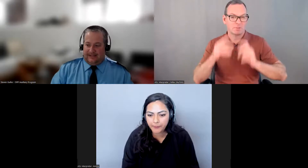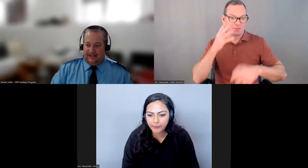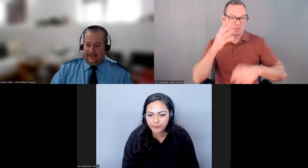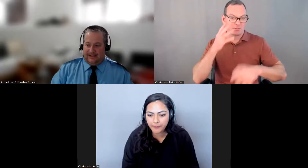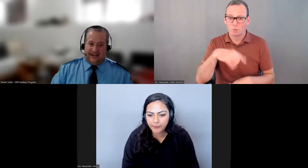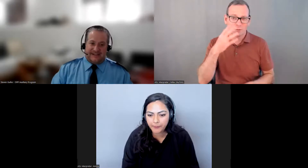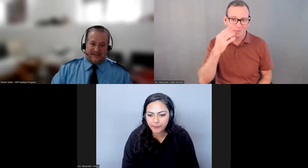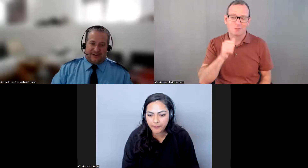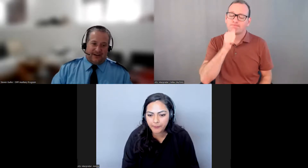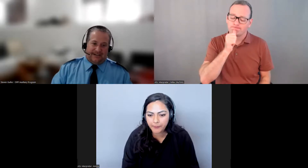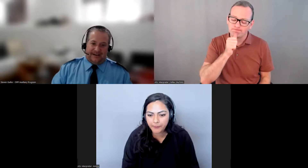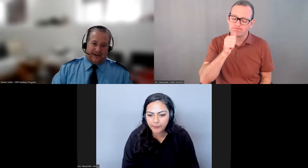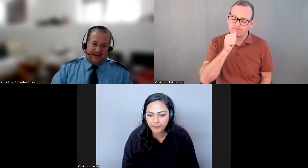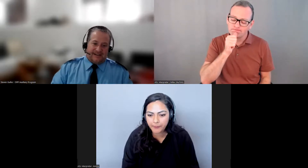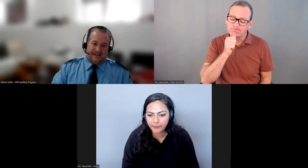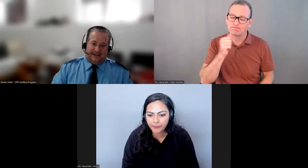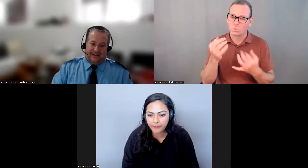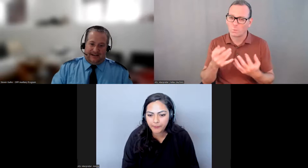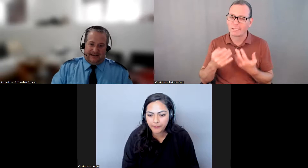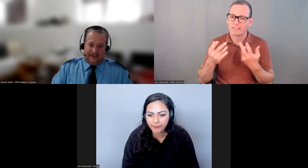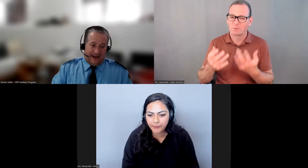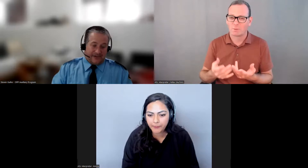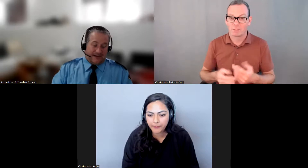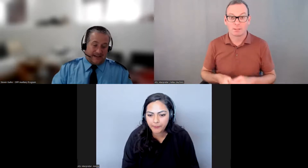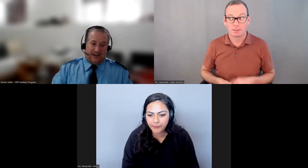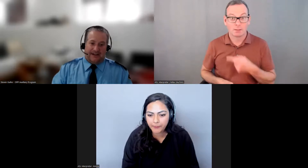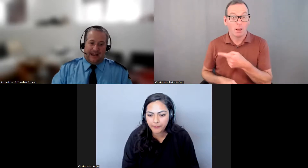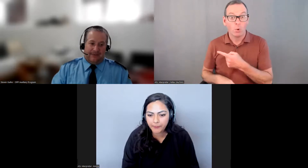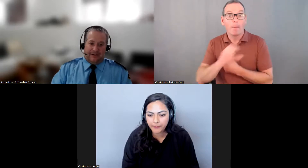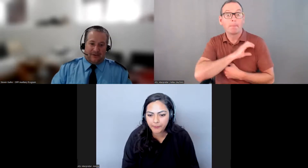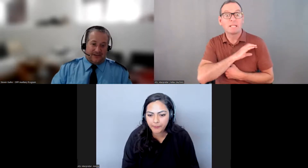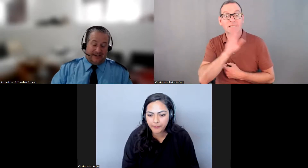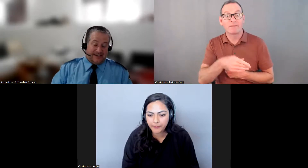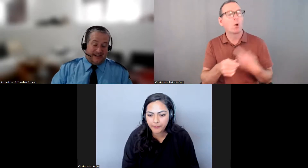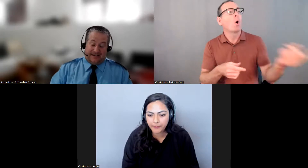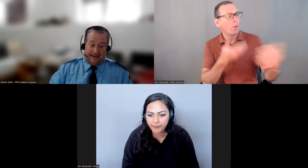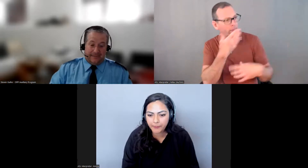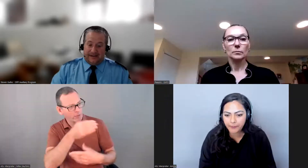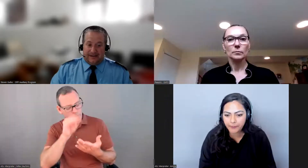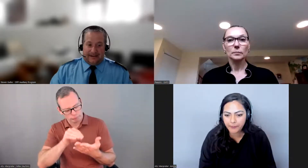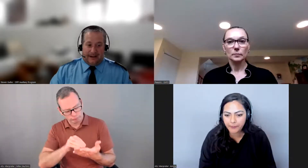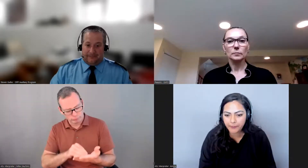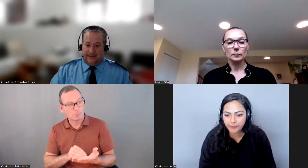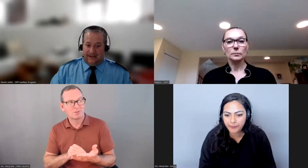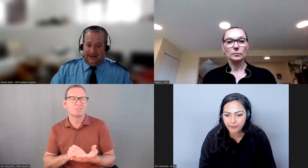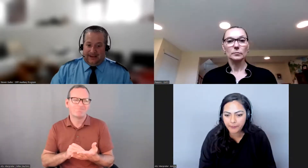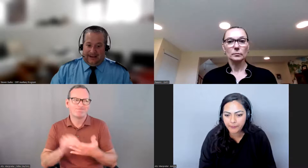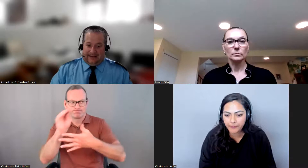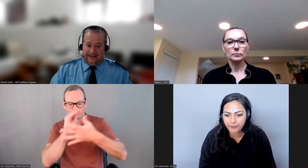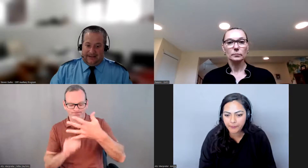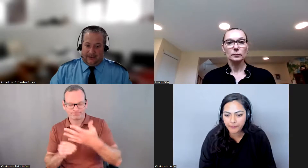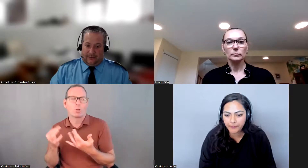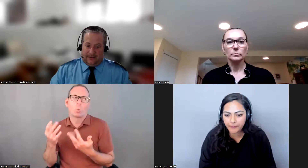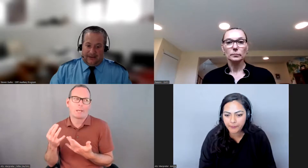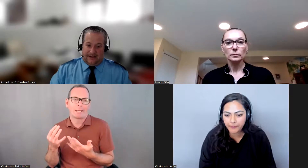they do get to them. I mean, cases, they're not going to take your case and then and trash it. That's not going to happen. Unfortunately, it does take time.